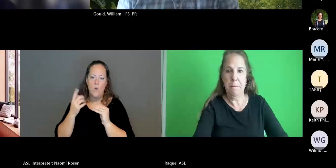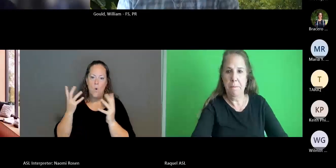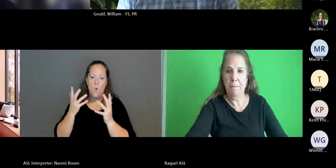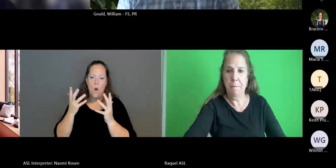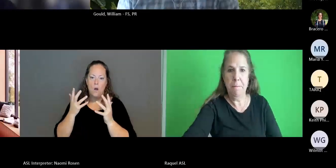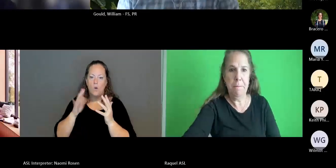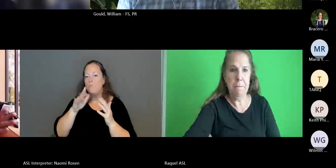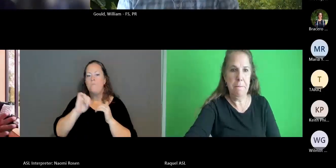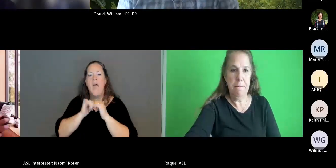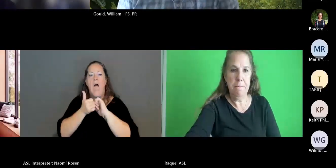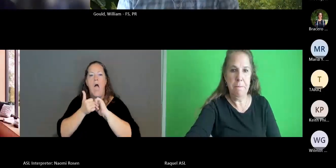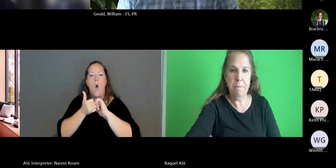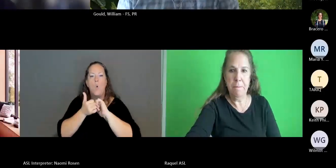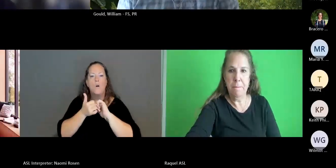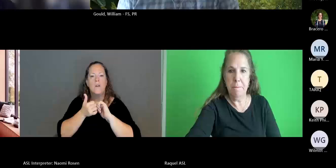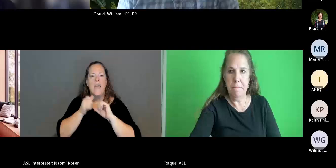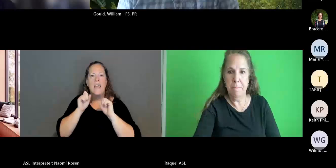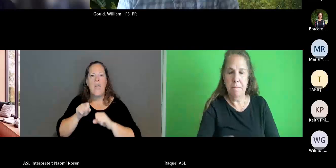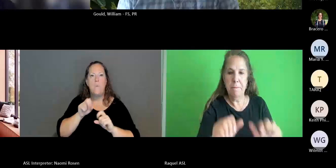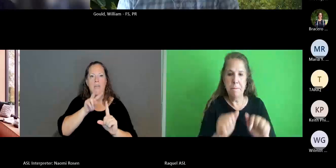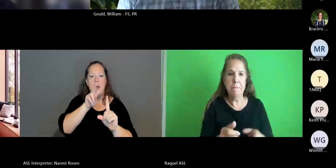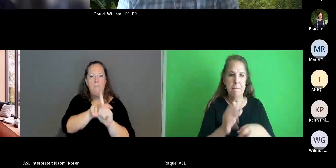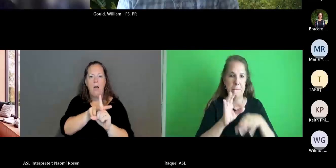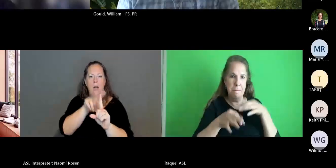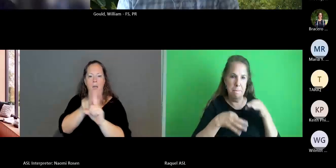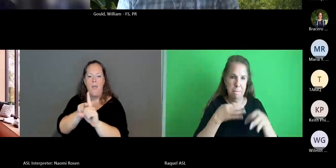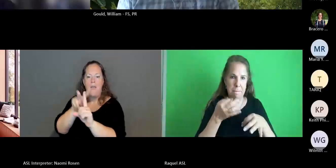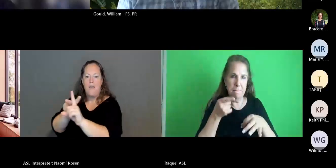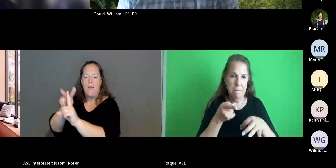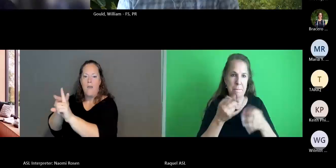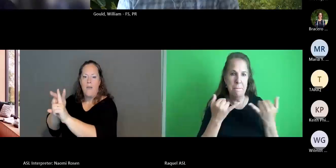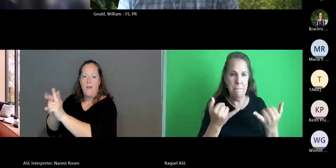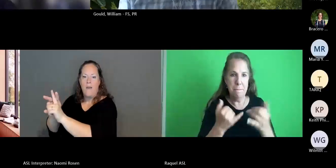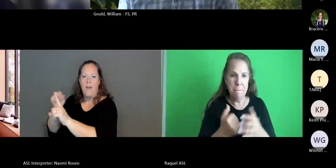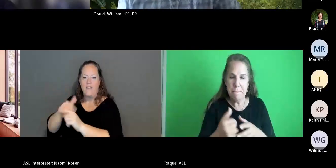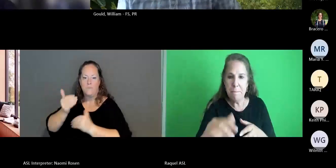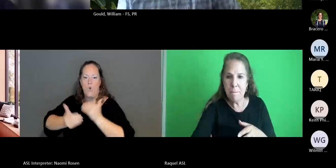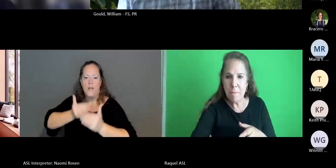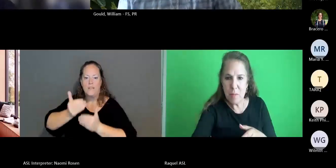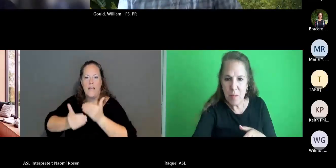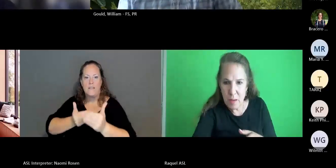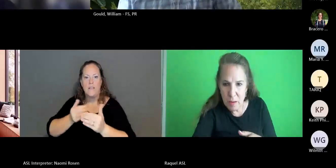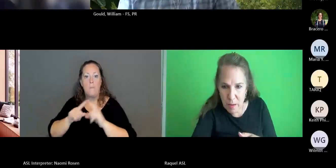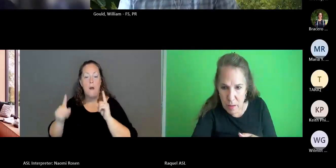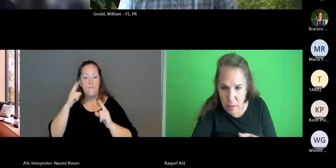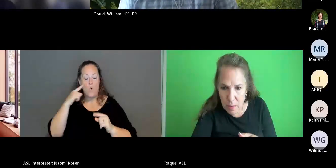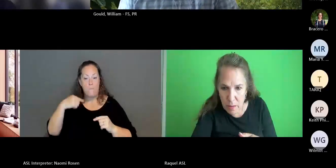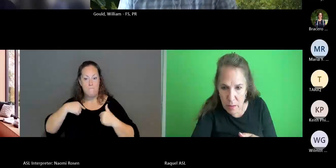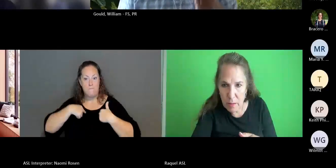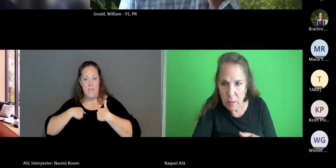how portable is this process, no? And for me, I think that